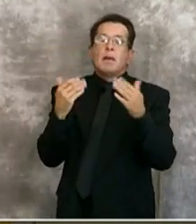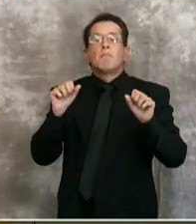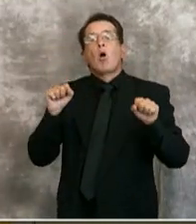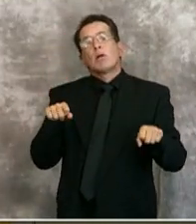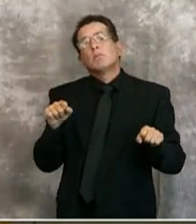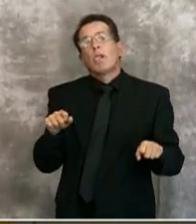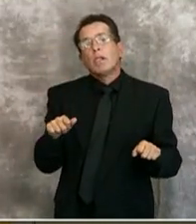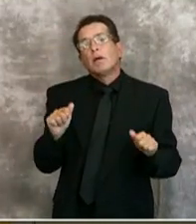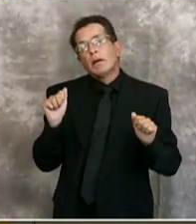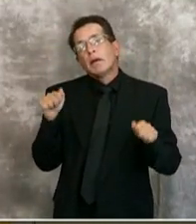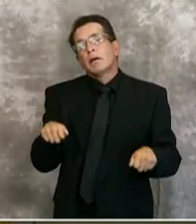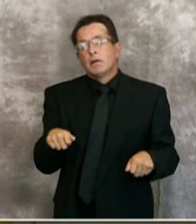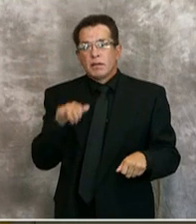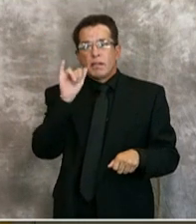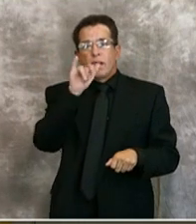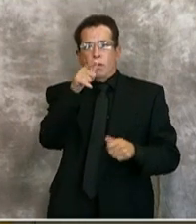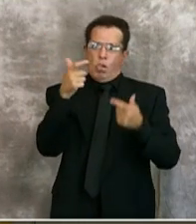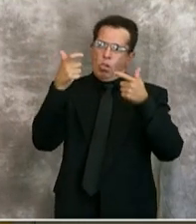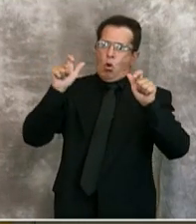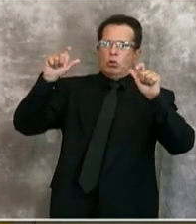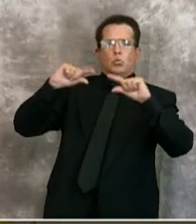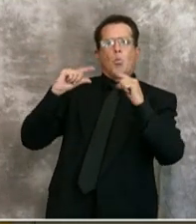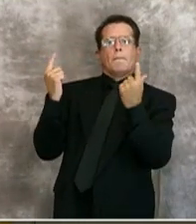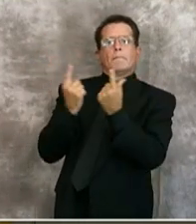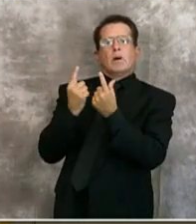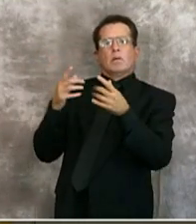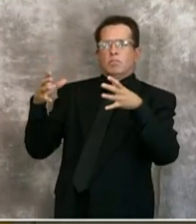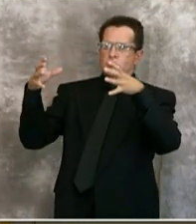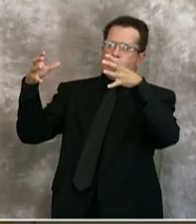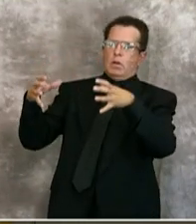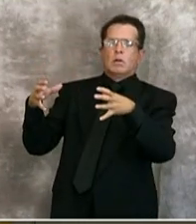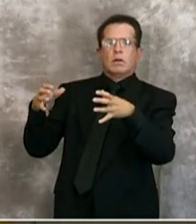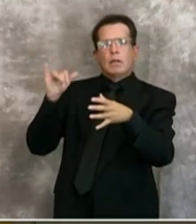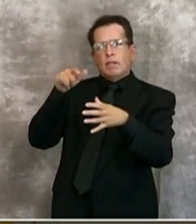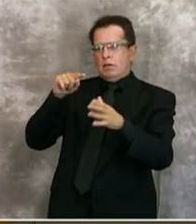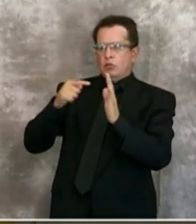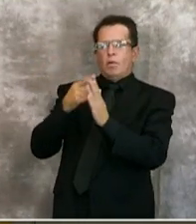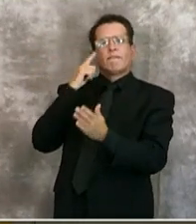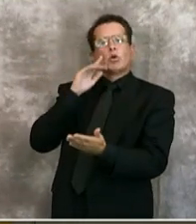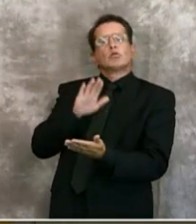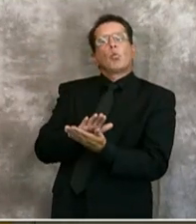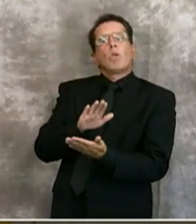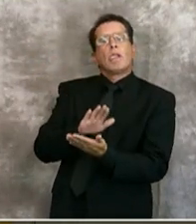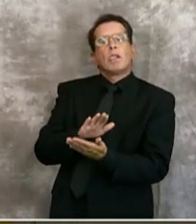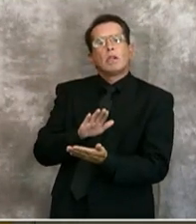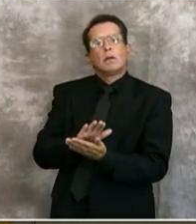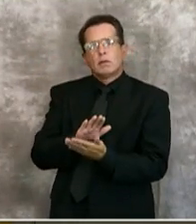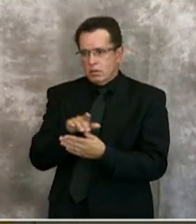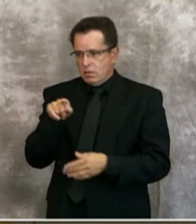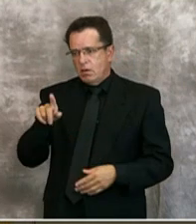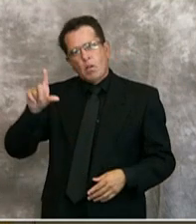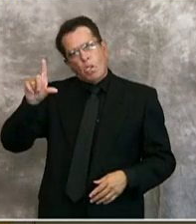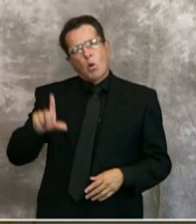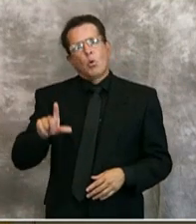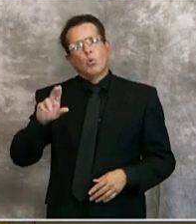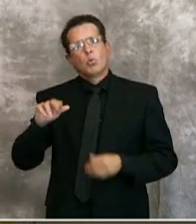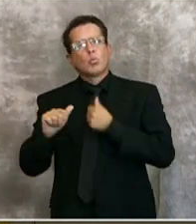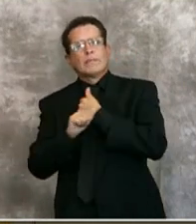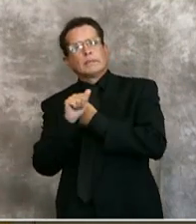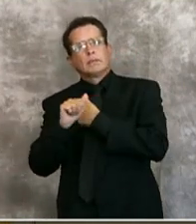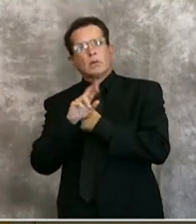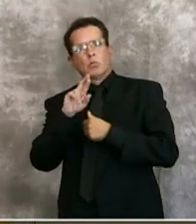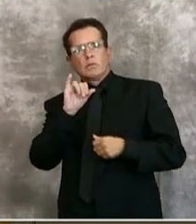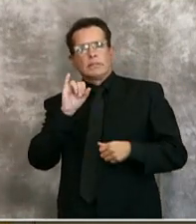say, in a large group of individuals who are starting a school, for example, who are at low risk to begin with and have no